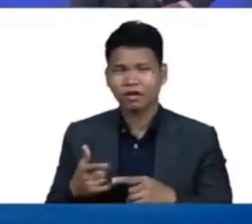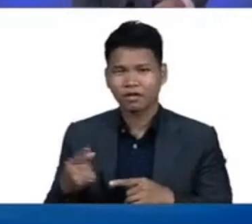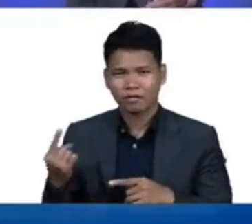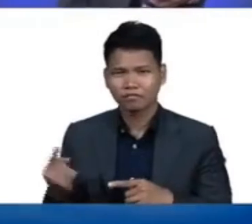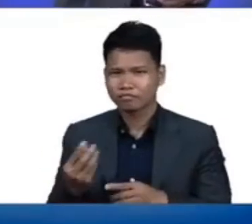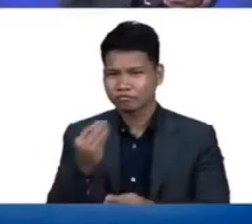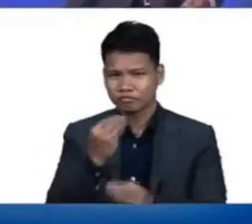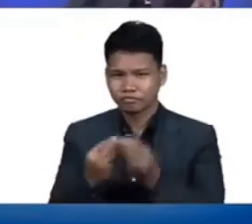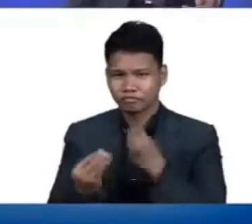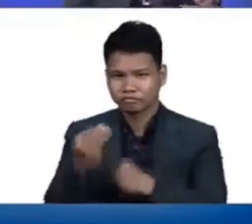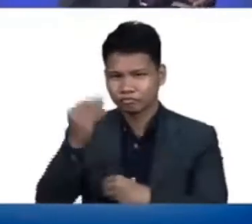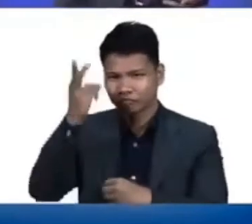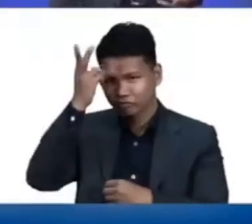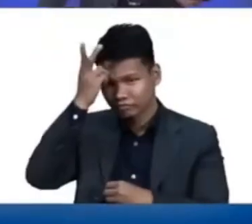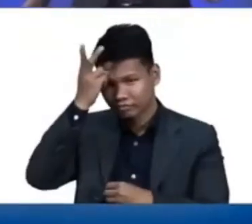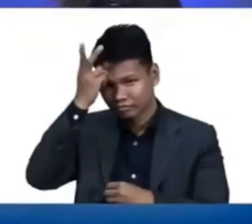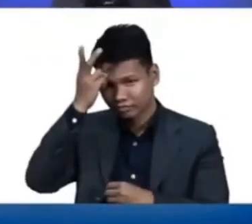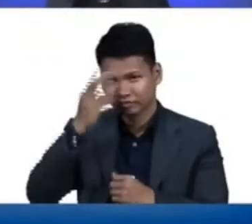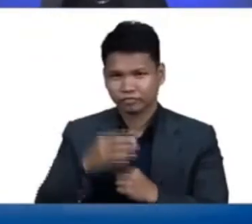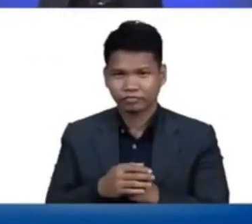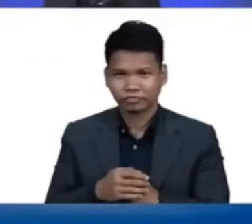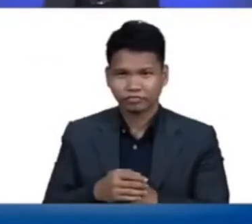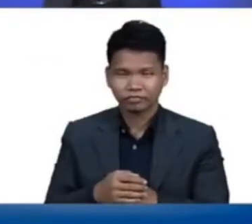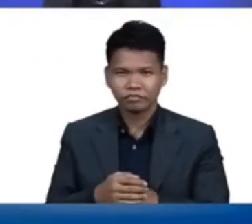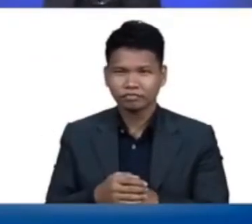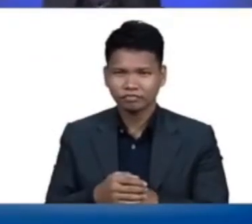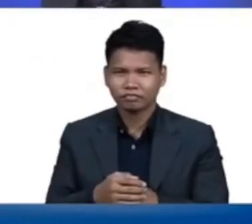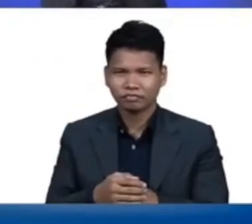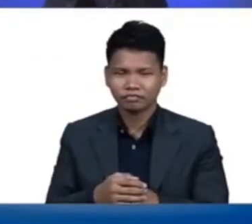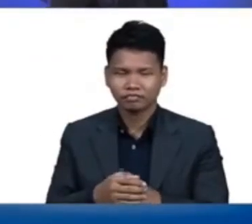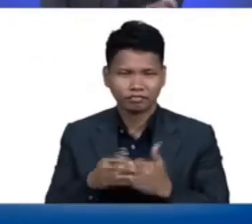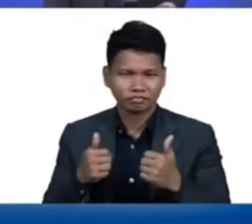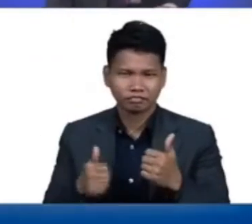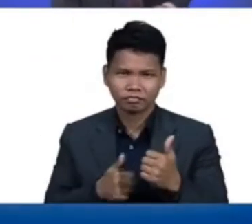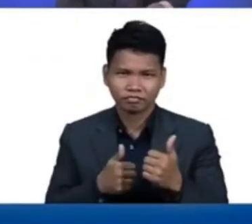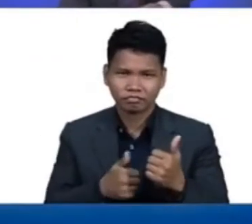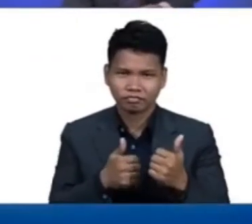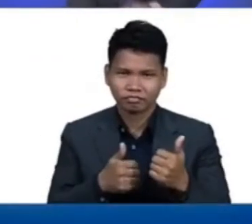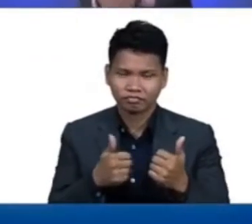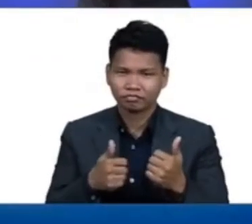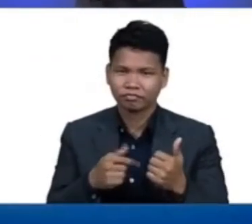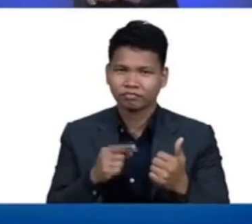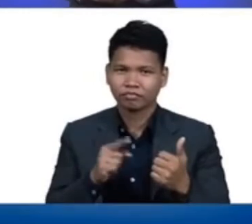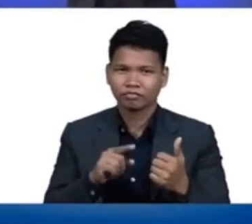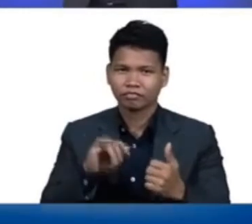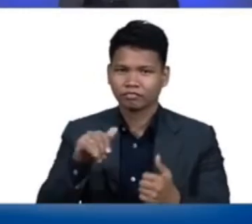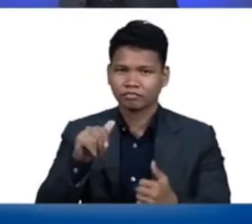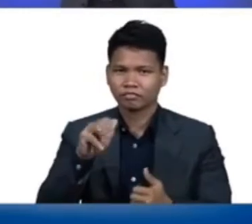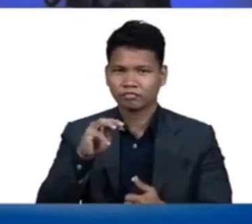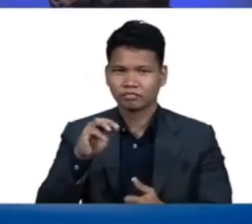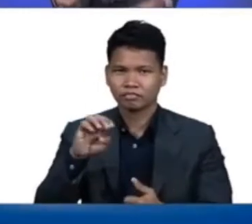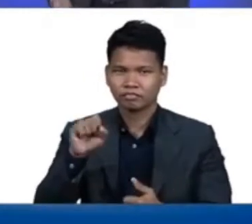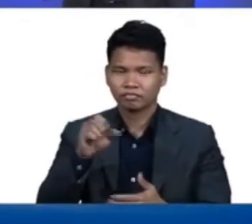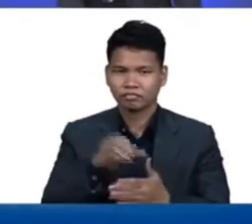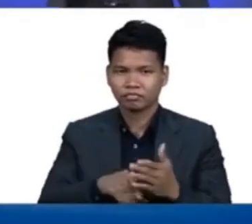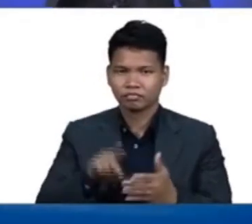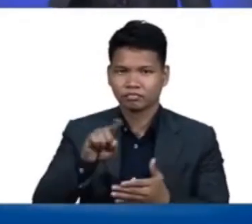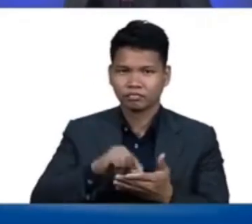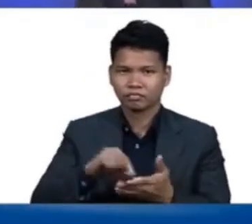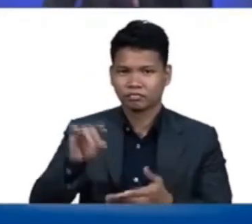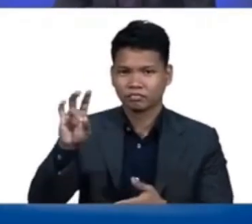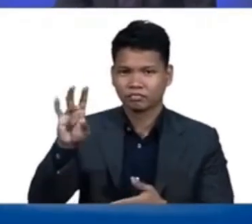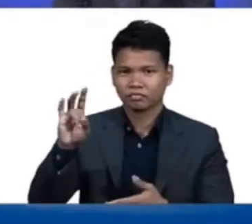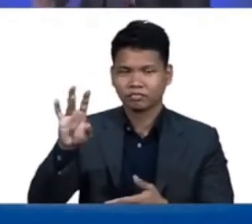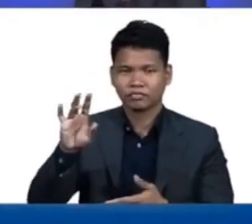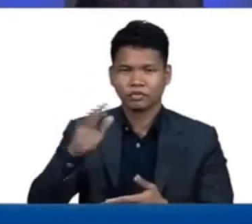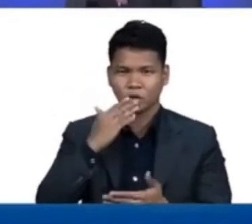-based diets. Sinunod po nila ng James 1.17, ganito po ang wika, every